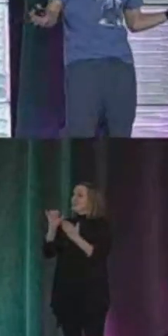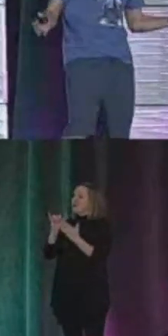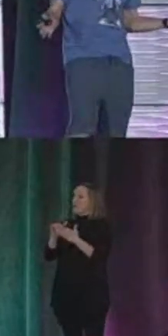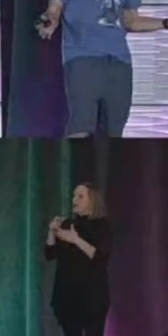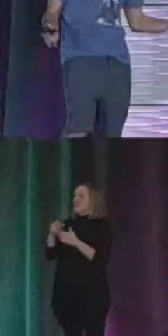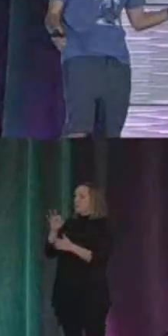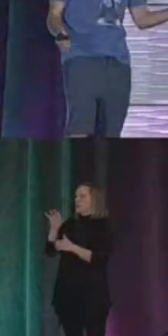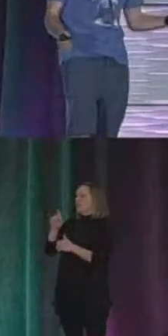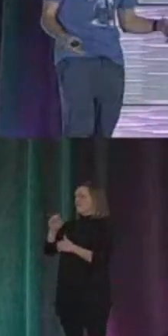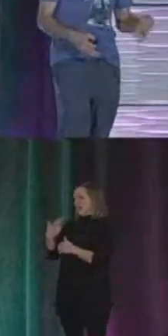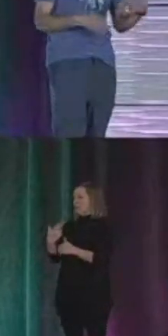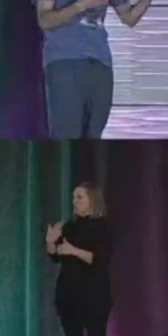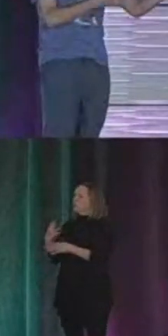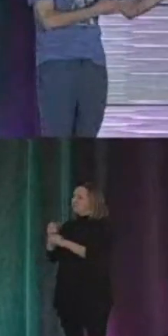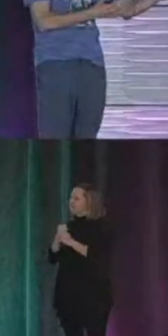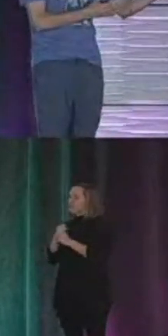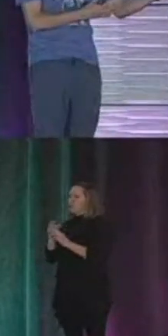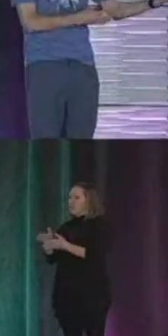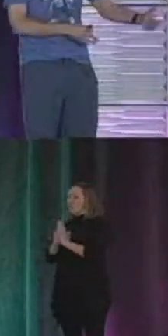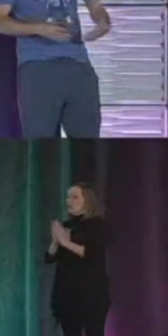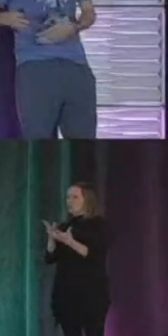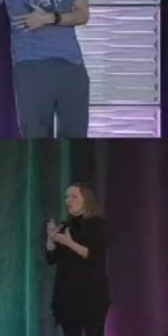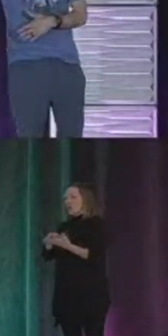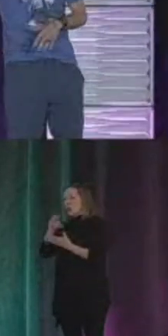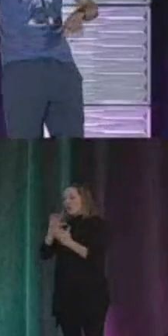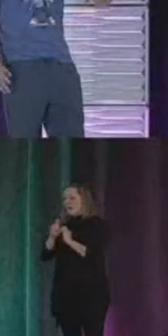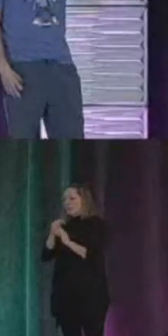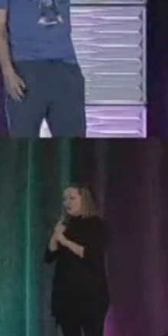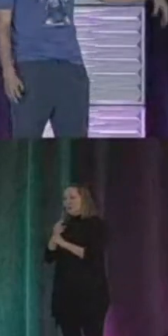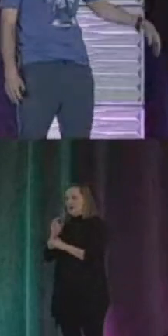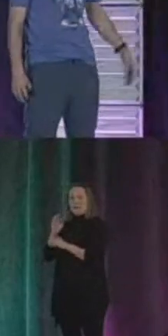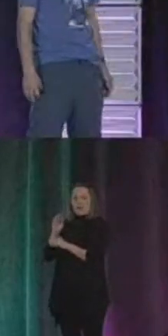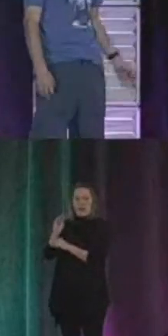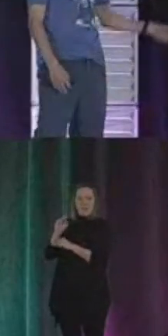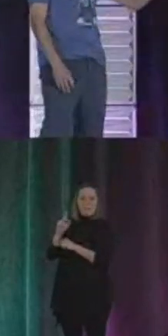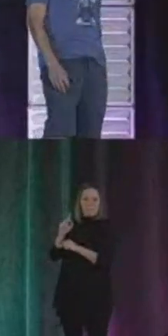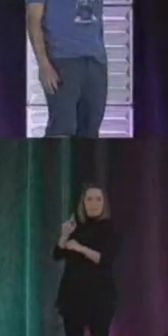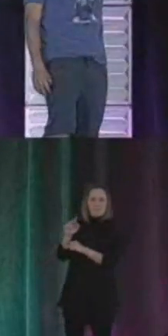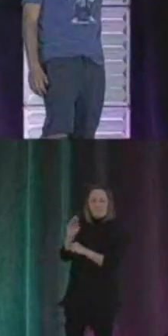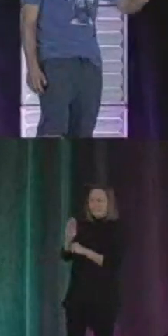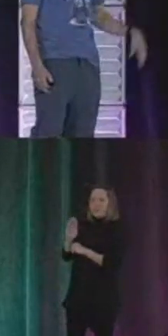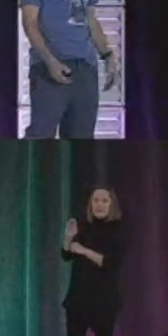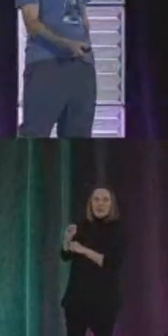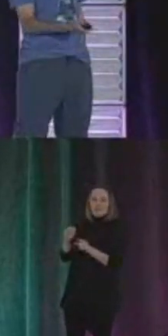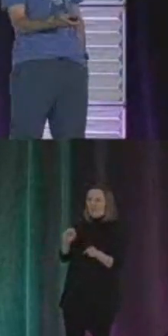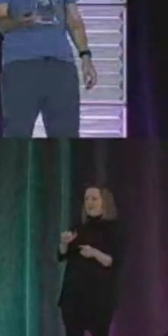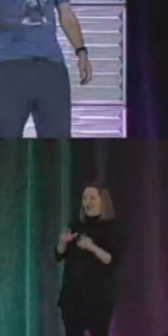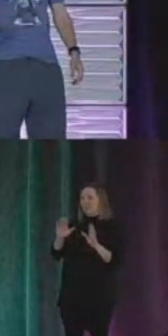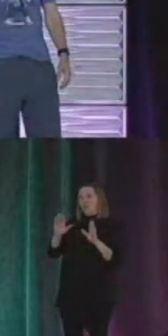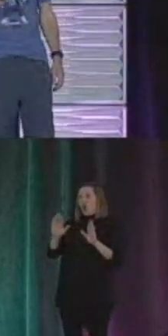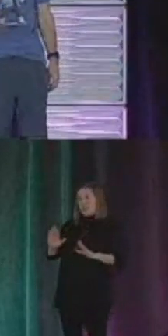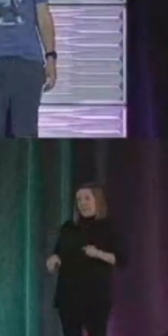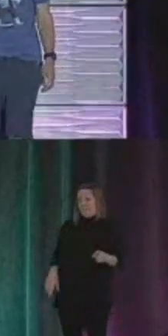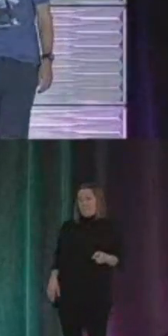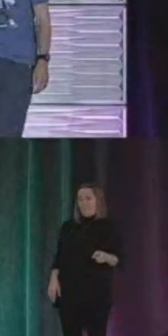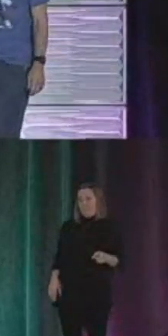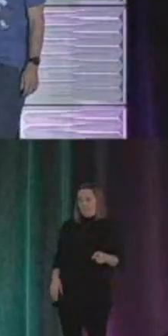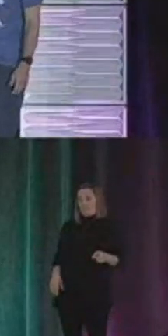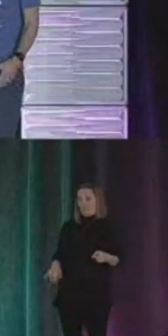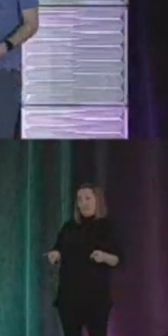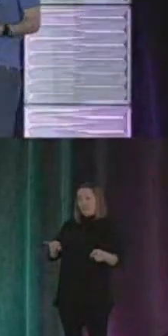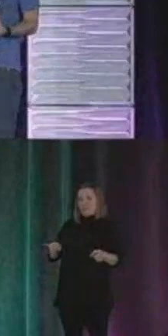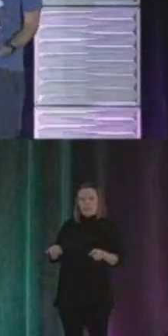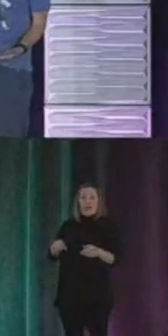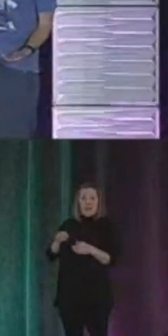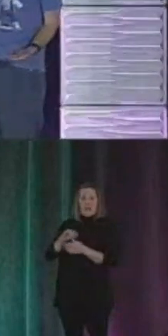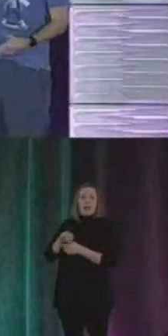fetch request object. So you want to learn how to use this, you go to MDN, not the Remix docs. That is awesome. And then the JSON function there